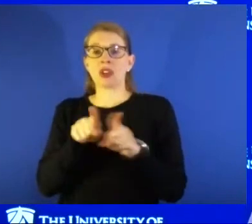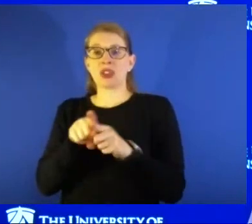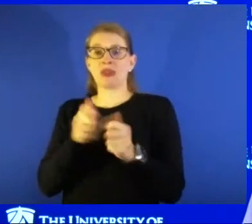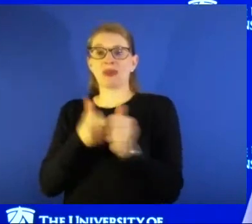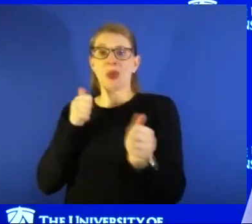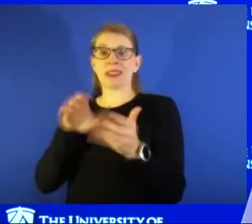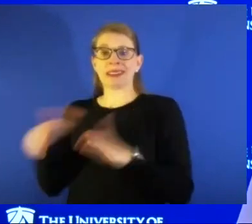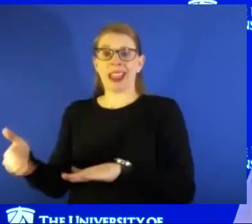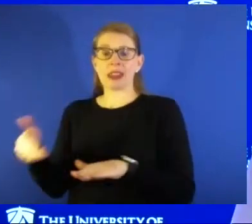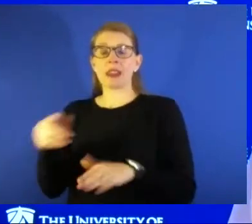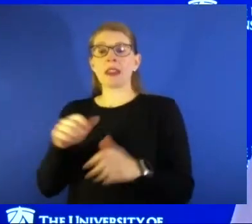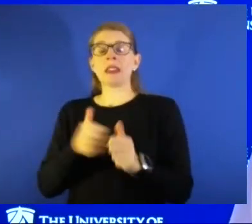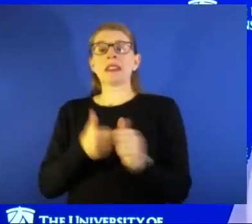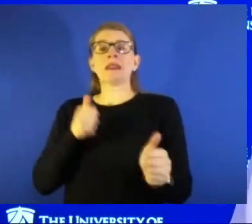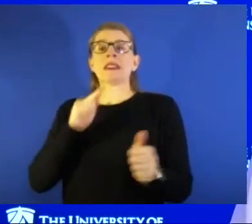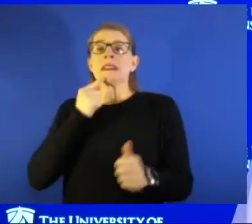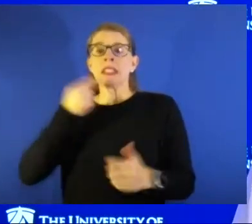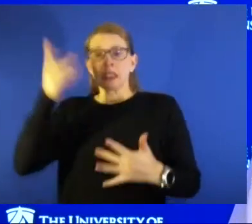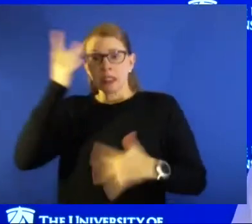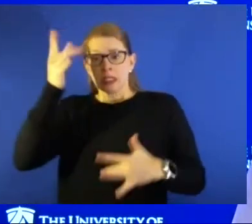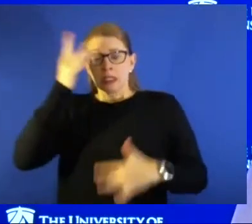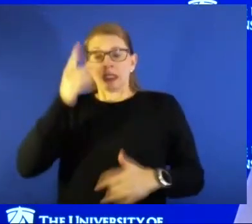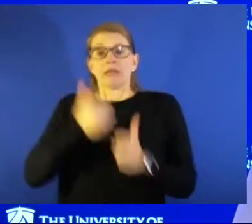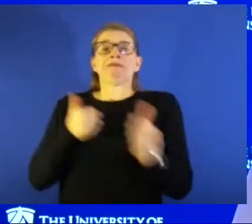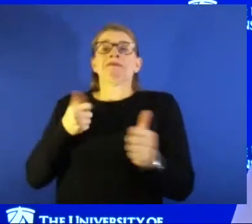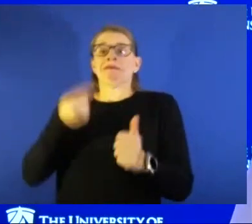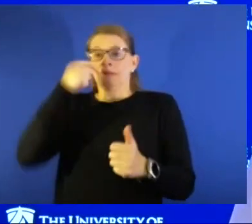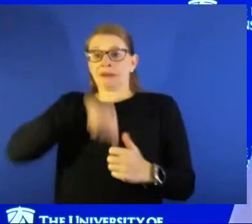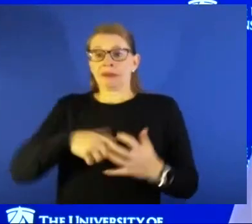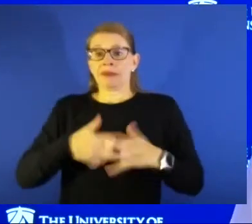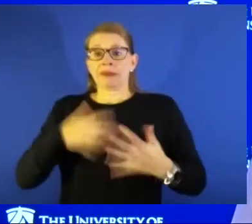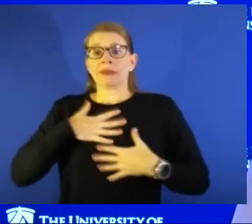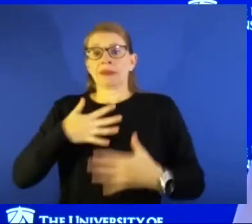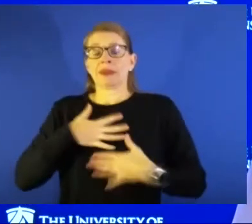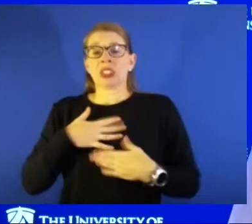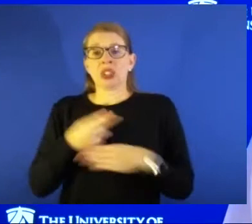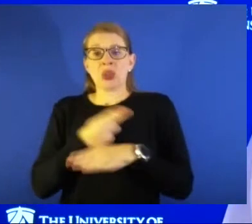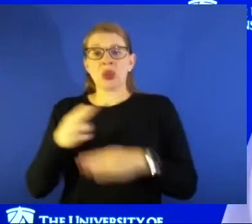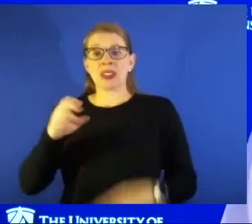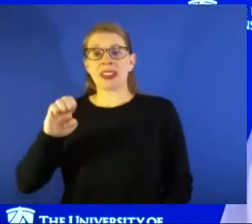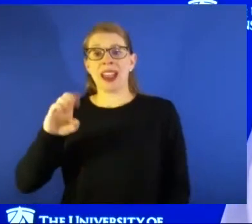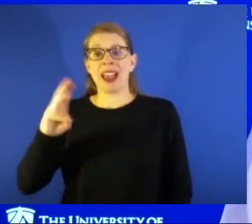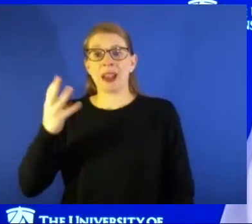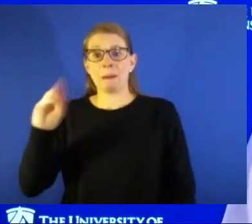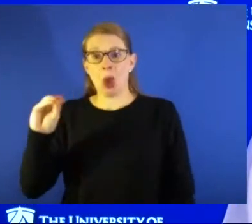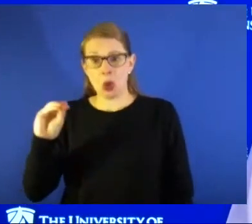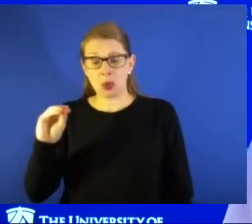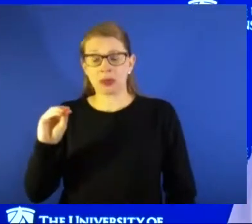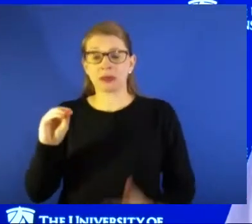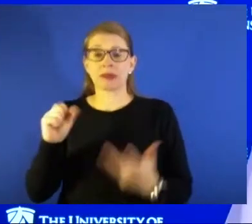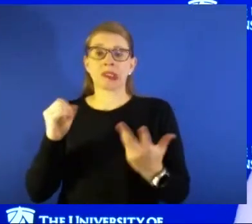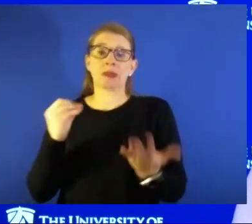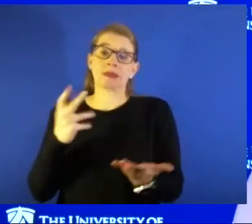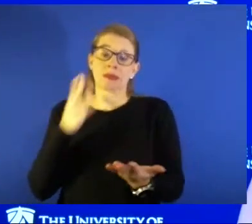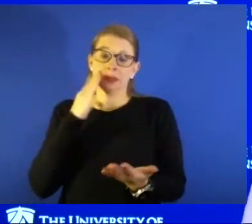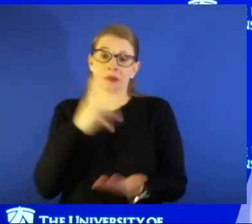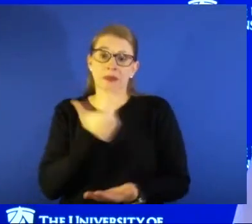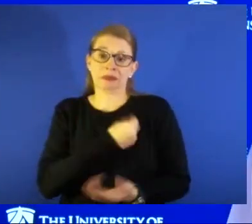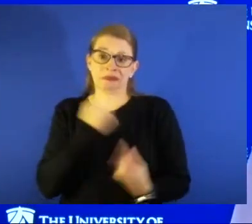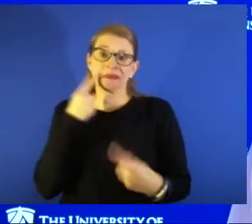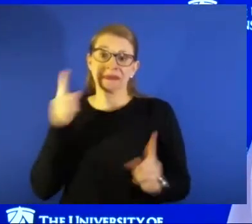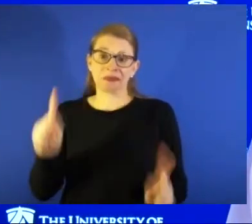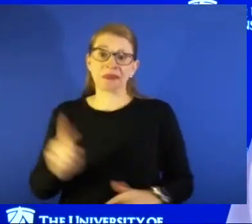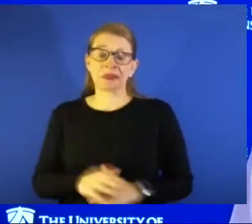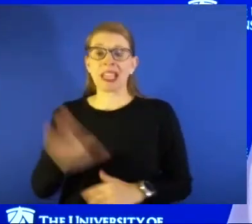going on the ventilator, going on ECMO. And we know that these vaccinations do it greatly. So it's not so much the cases. We will probably continue to